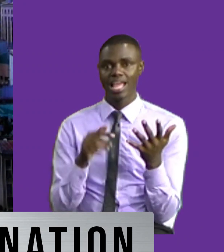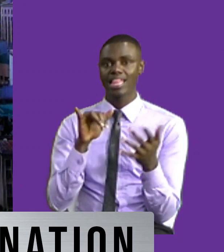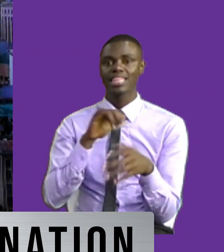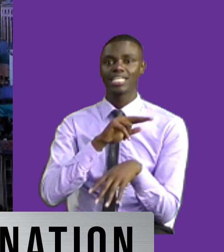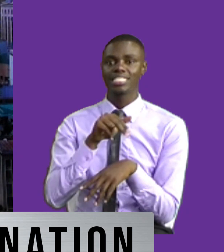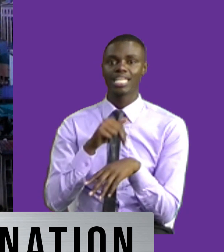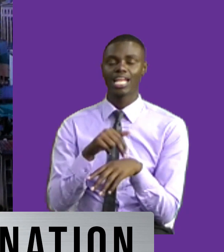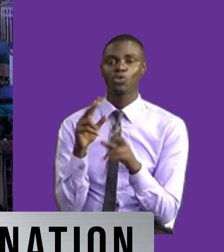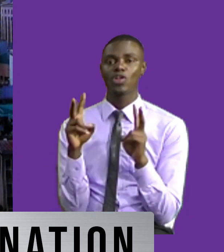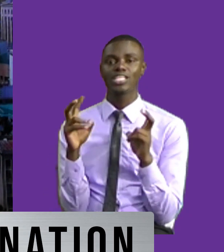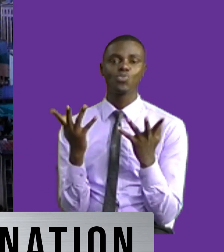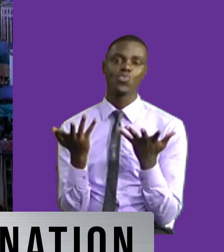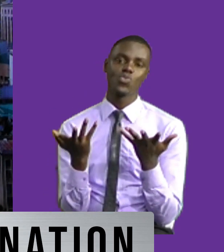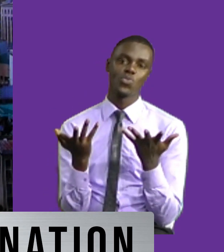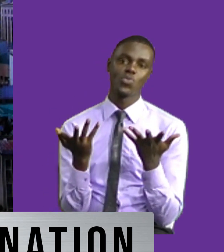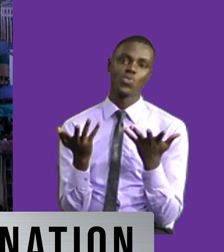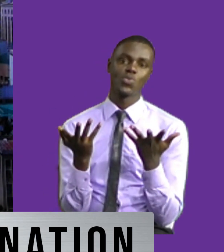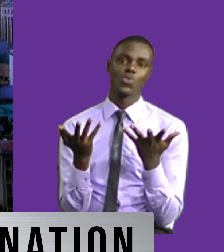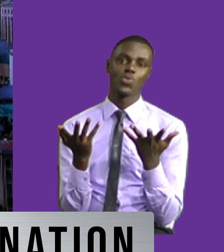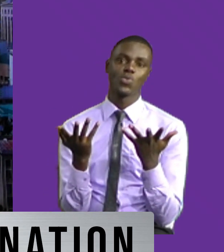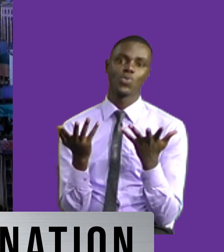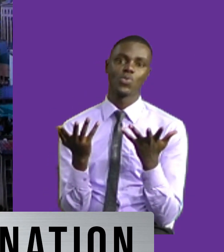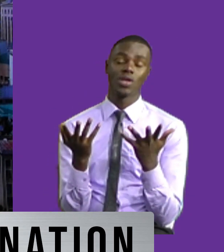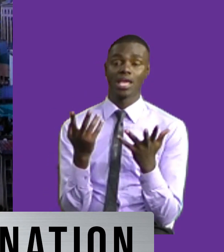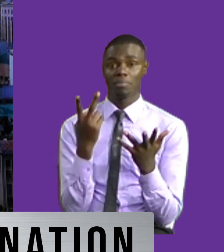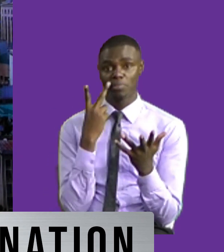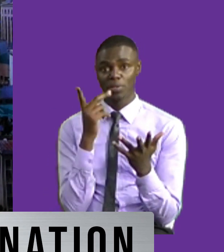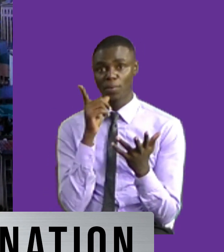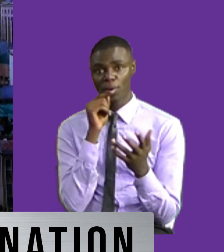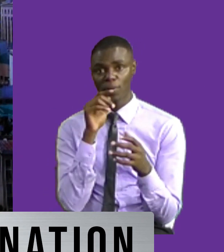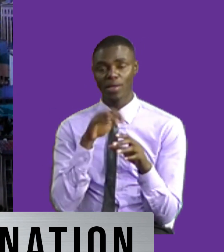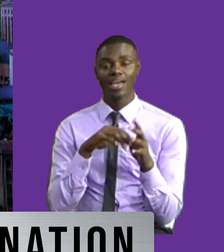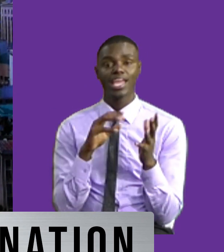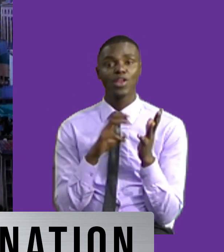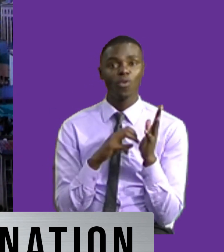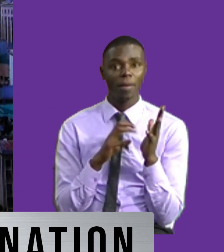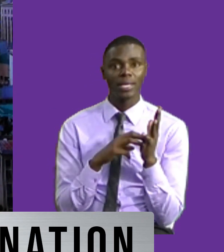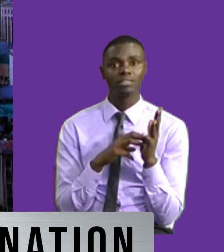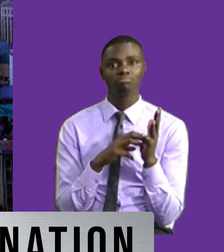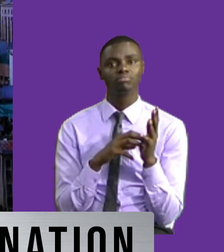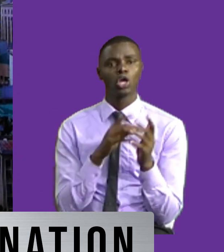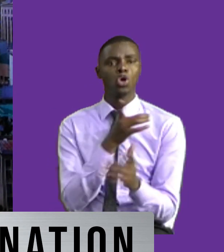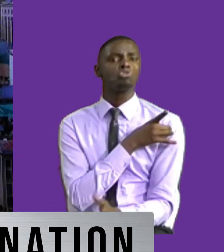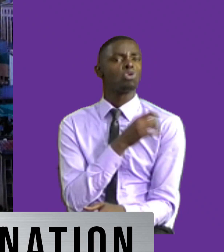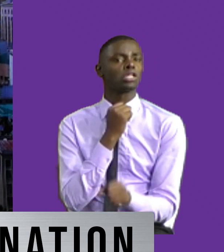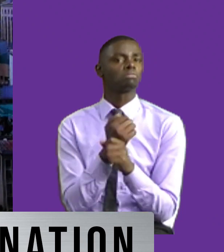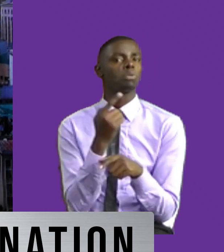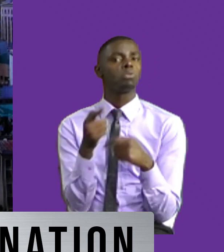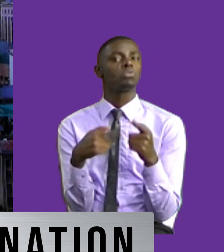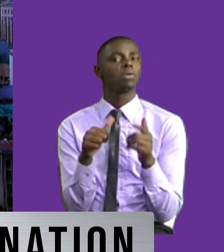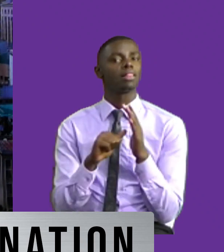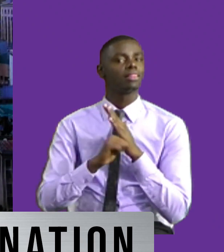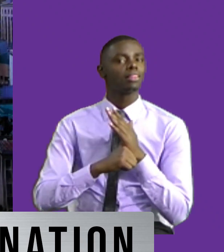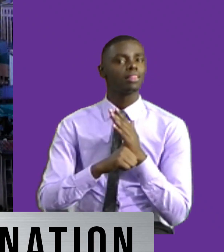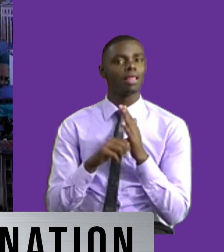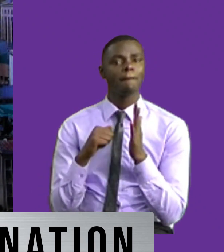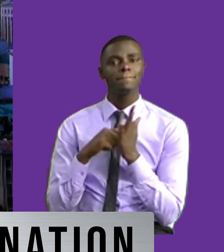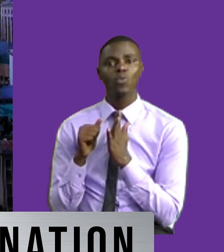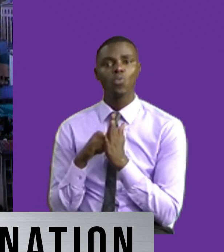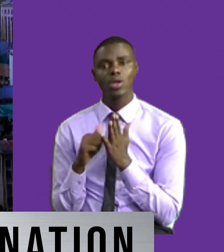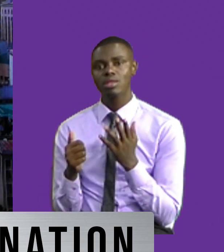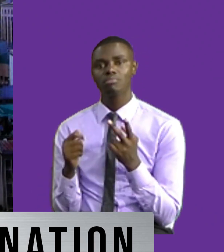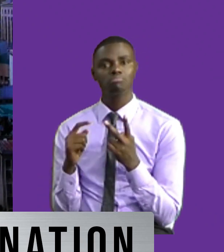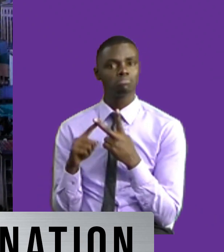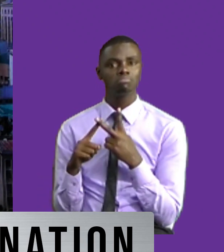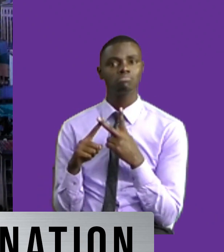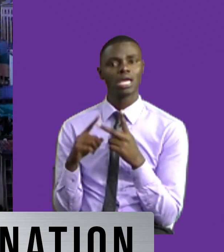national issue. You know, I've seen even in Kwambani, where you come from, the doctors are working hard. I've seen Makueni, I've